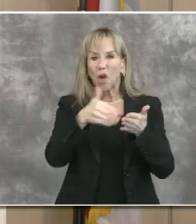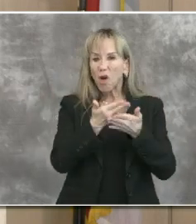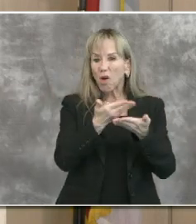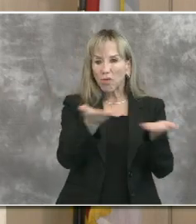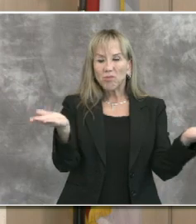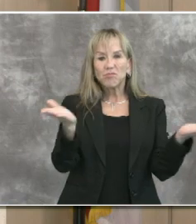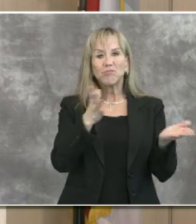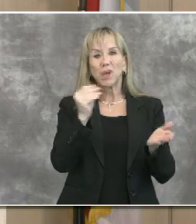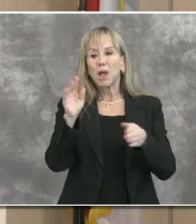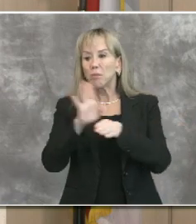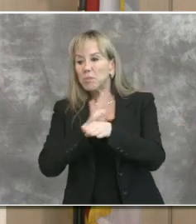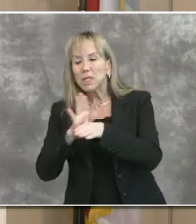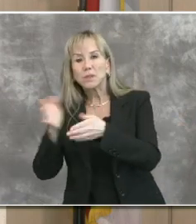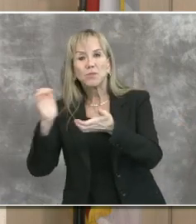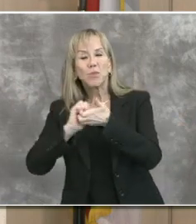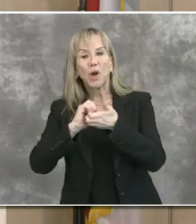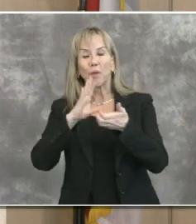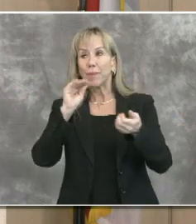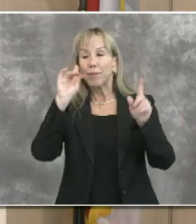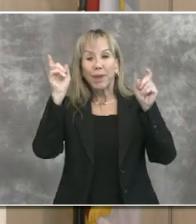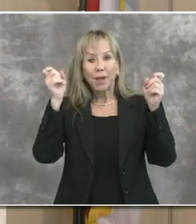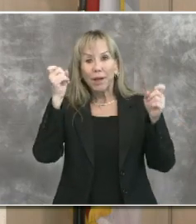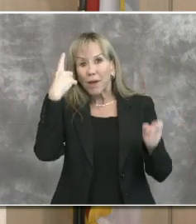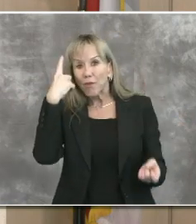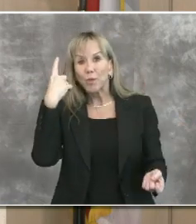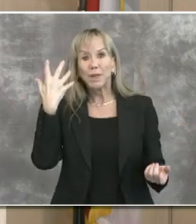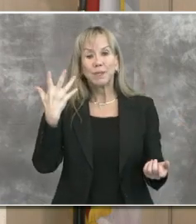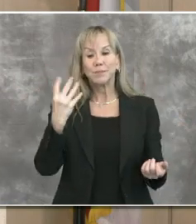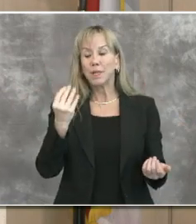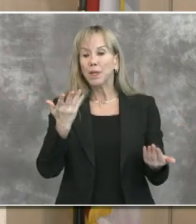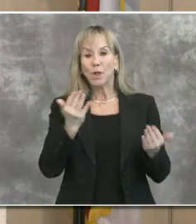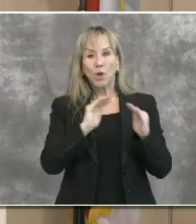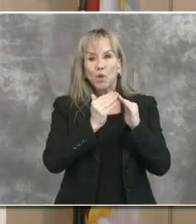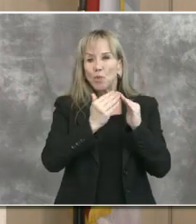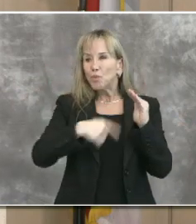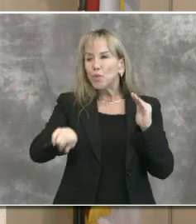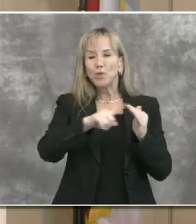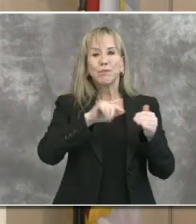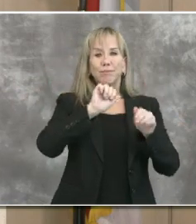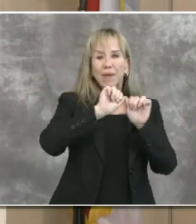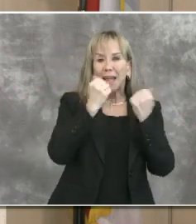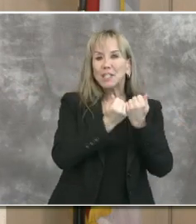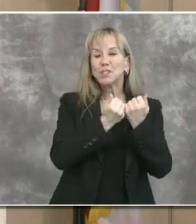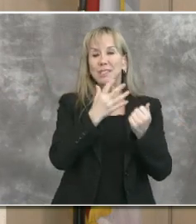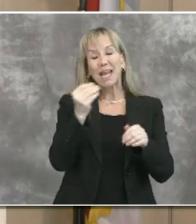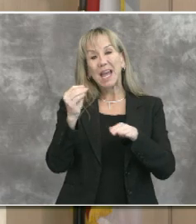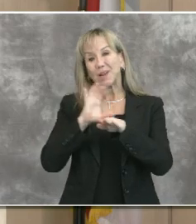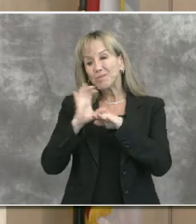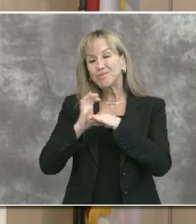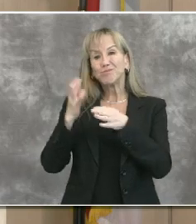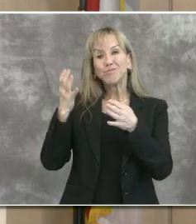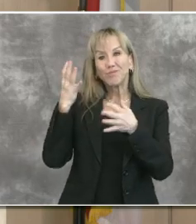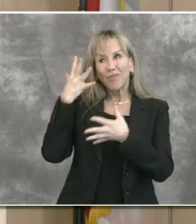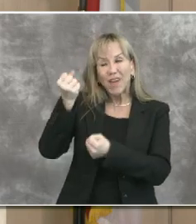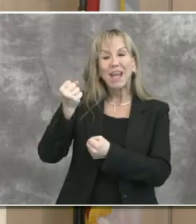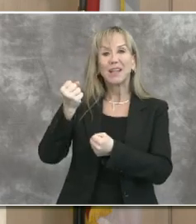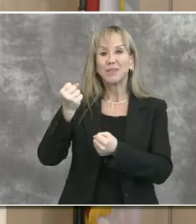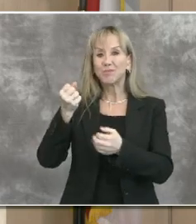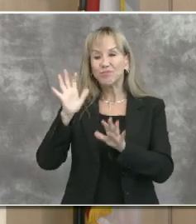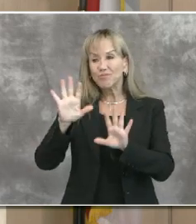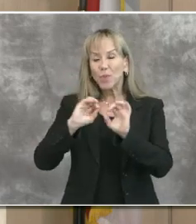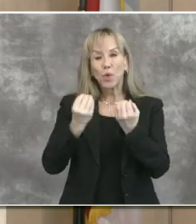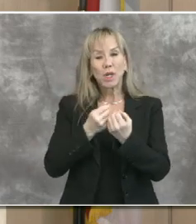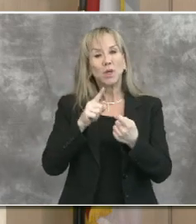partners, governments, and community-based organizations and faith-based organizations for staying the